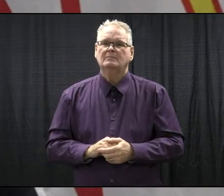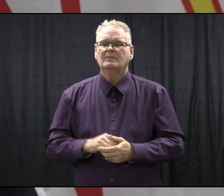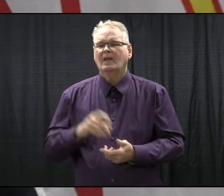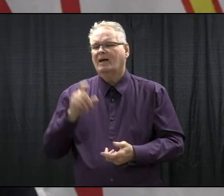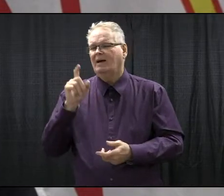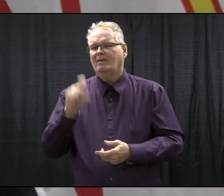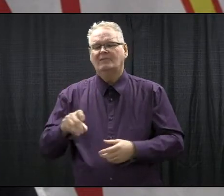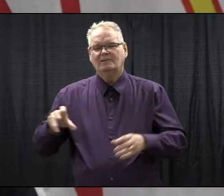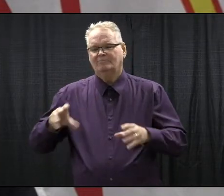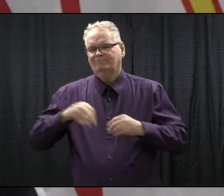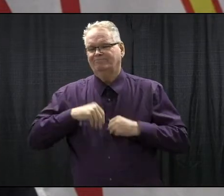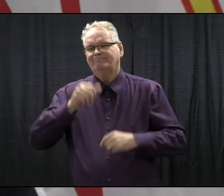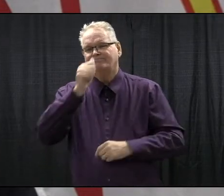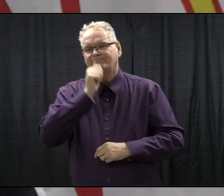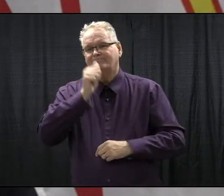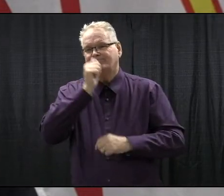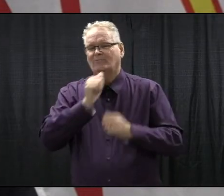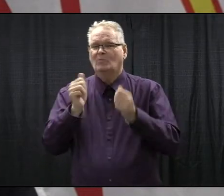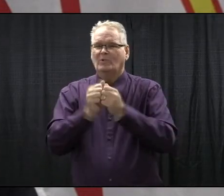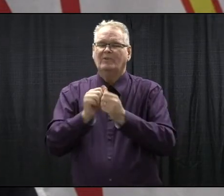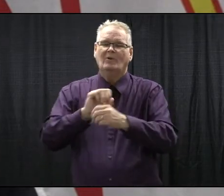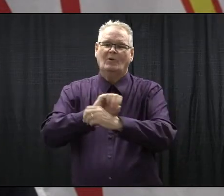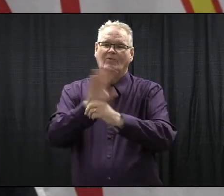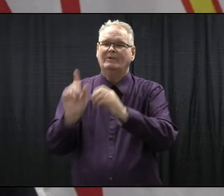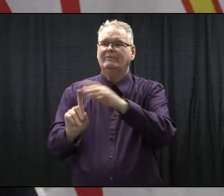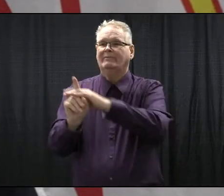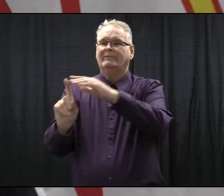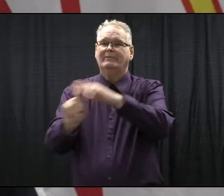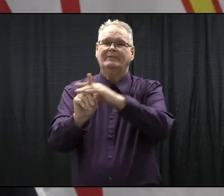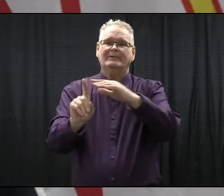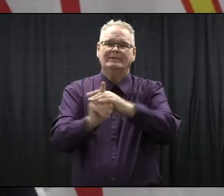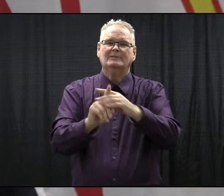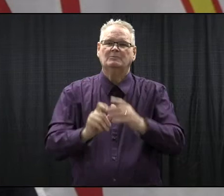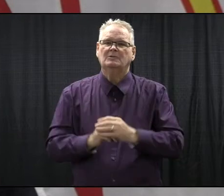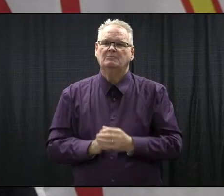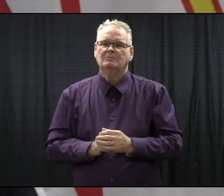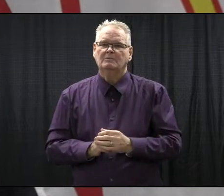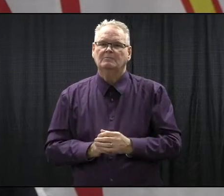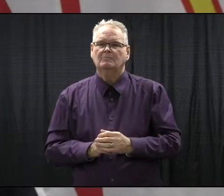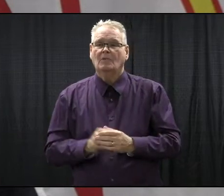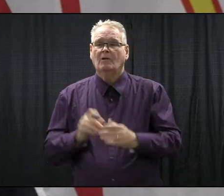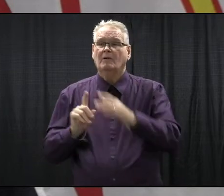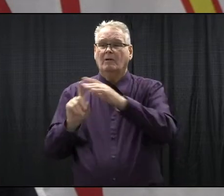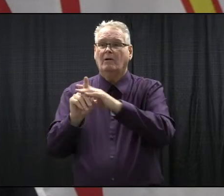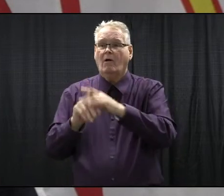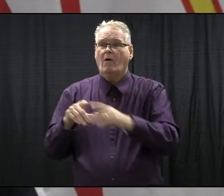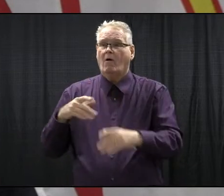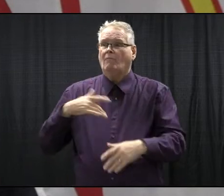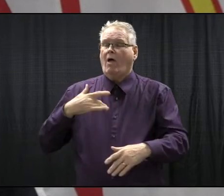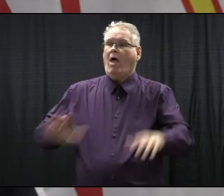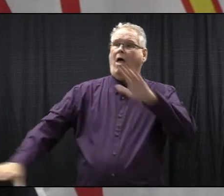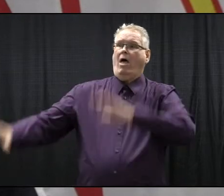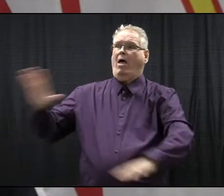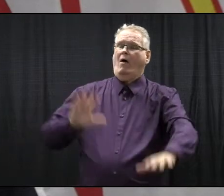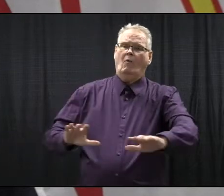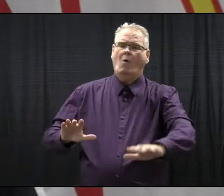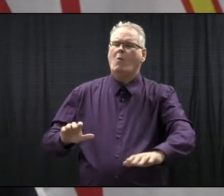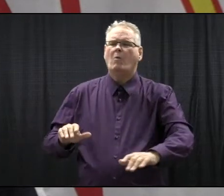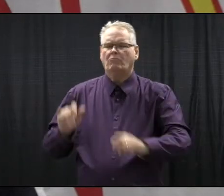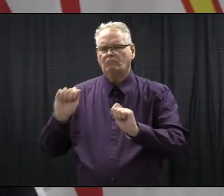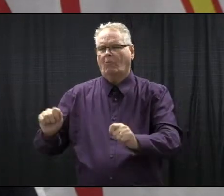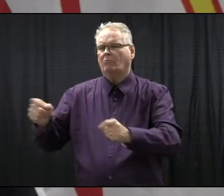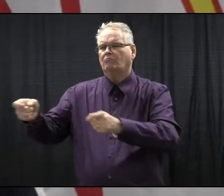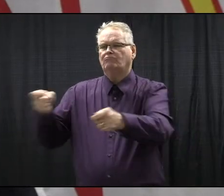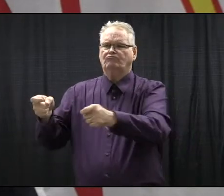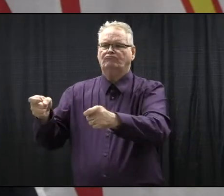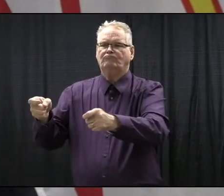with what comes our way if we control what we can. Make the choice to be vaccinated against COVID-19 to